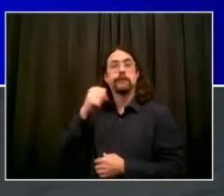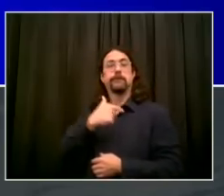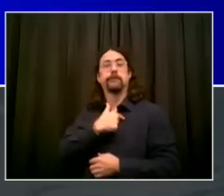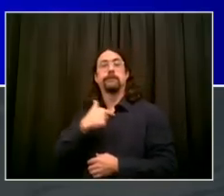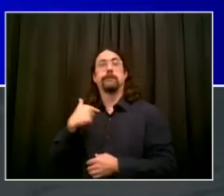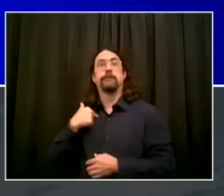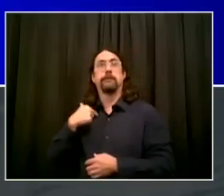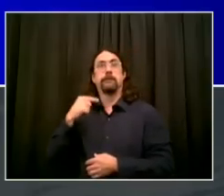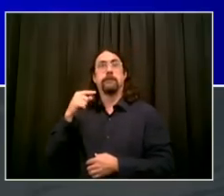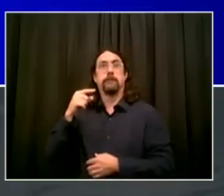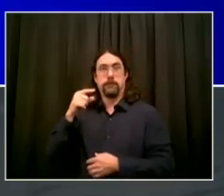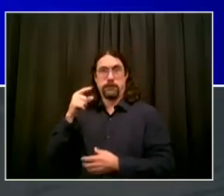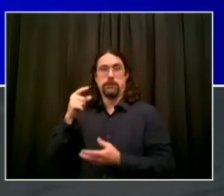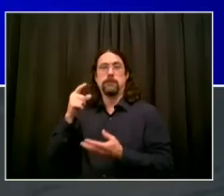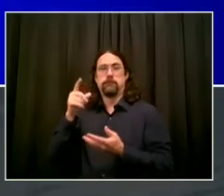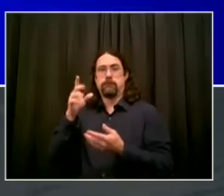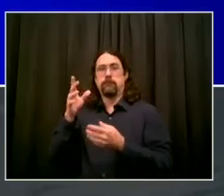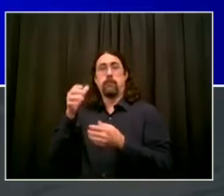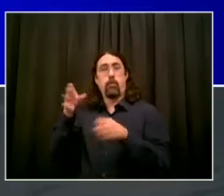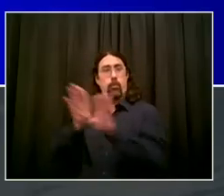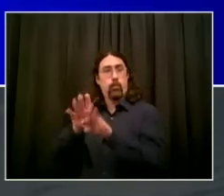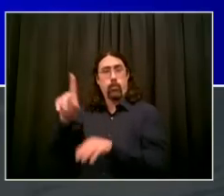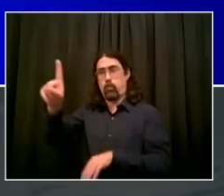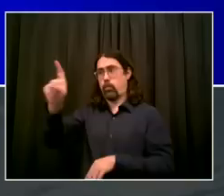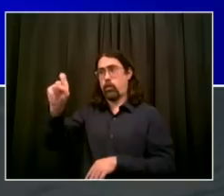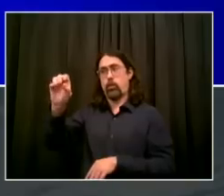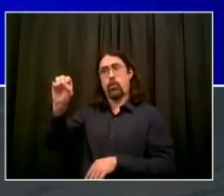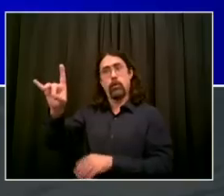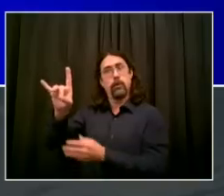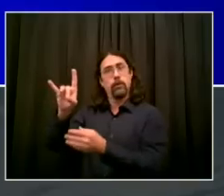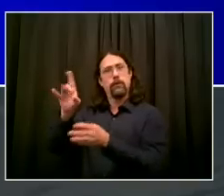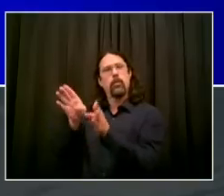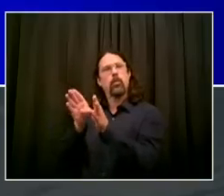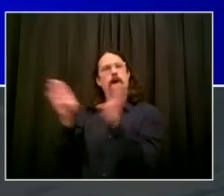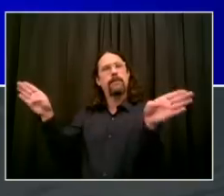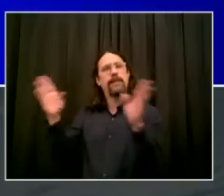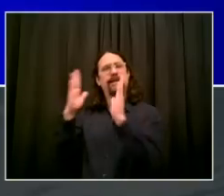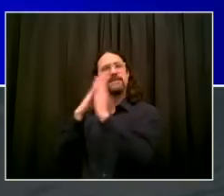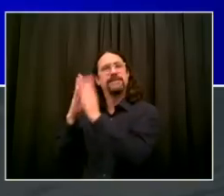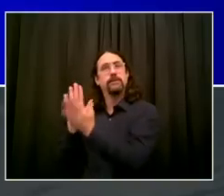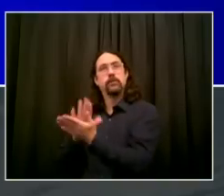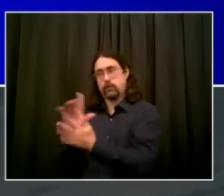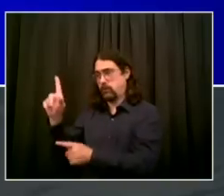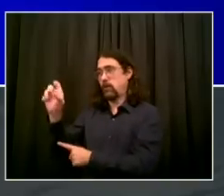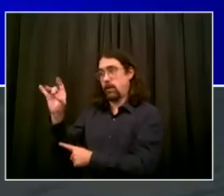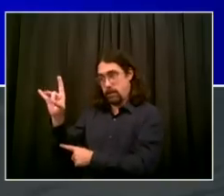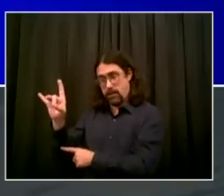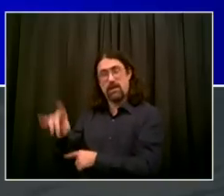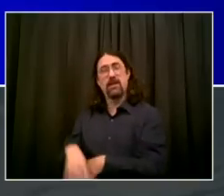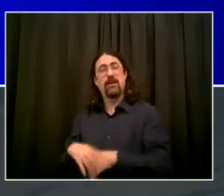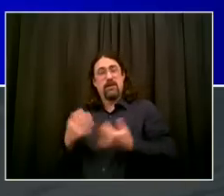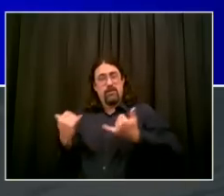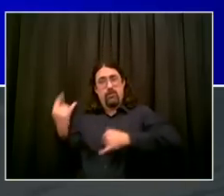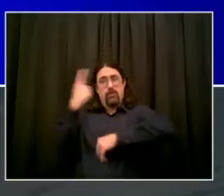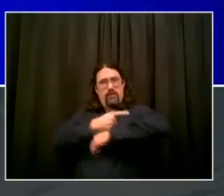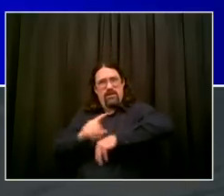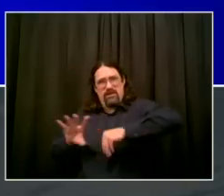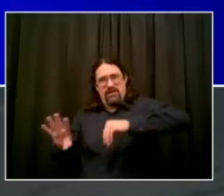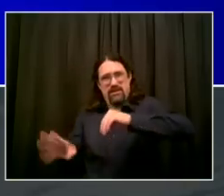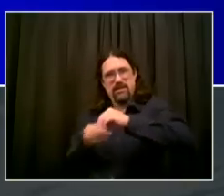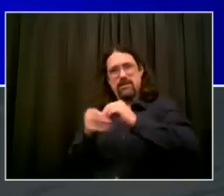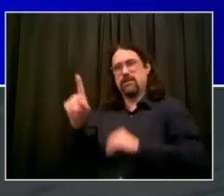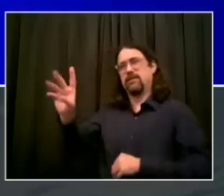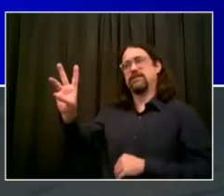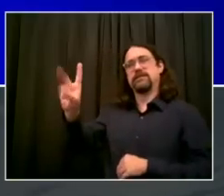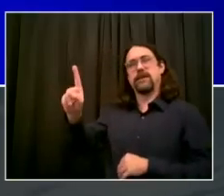been, the families have been alerted as of last night, 61 public school sites. And again, for a 2-week